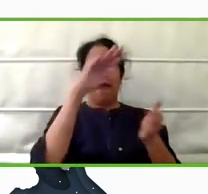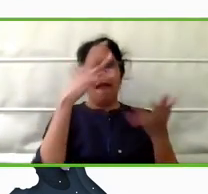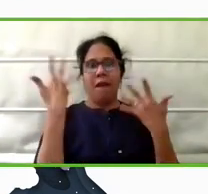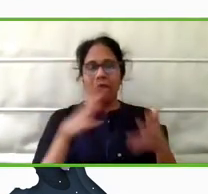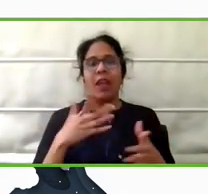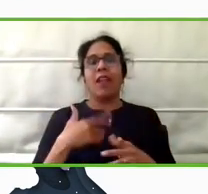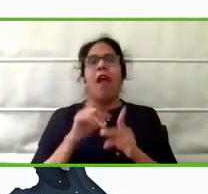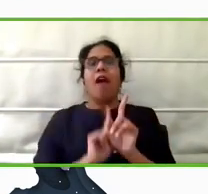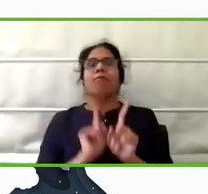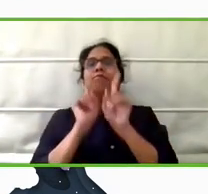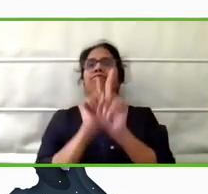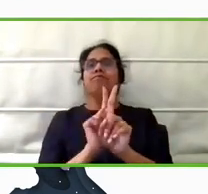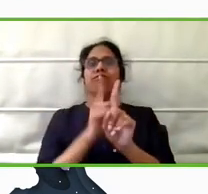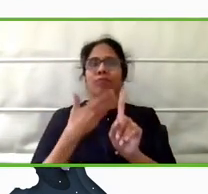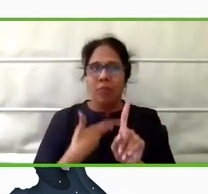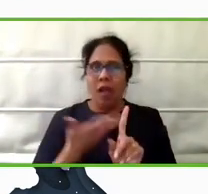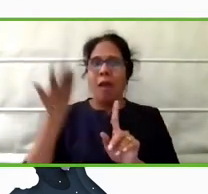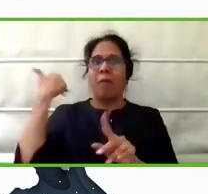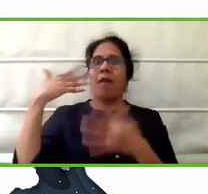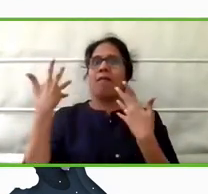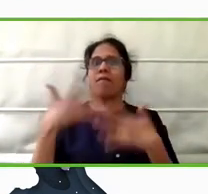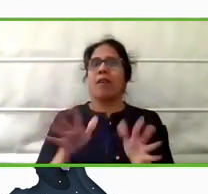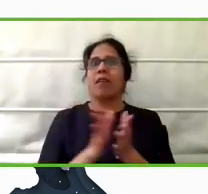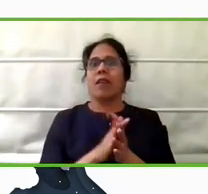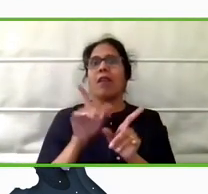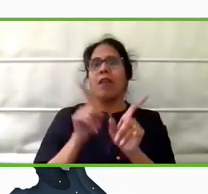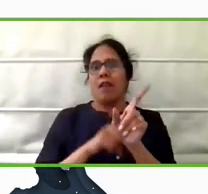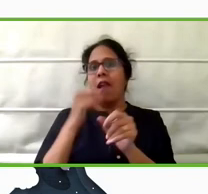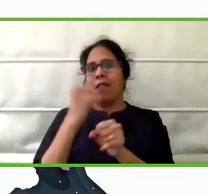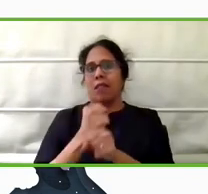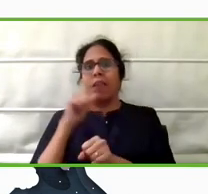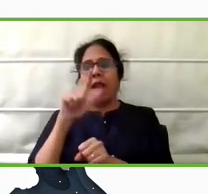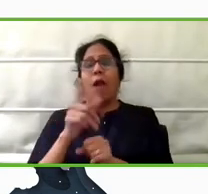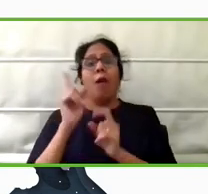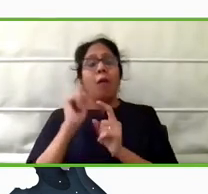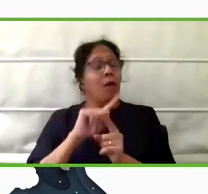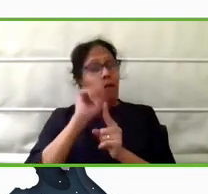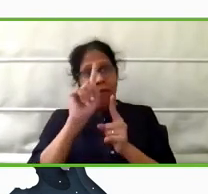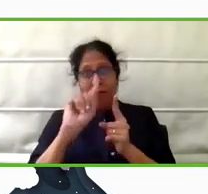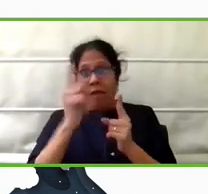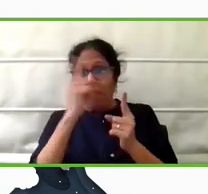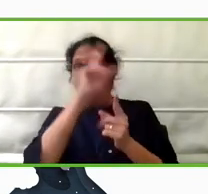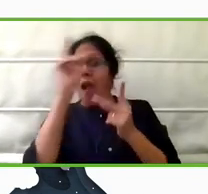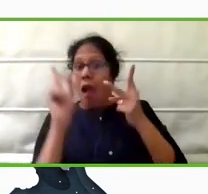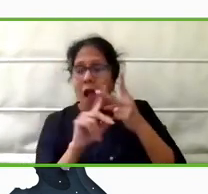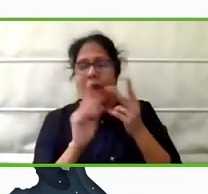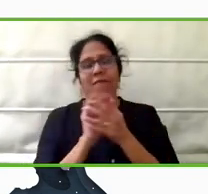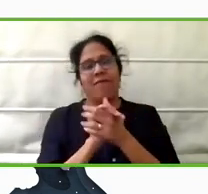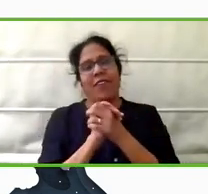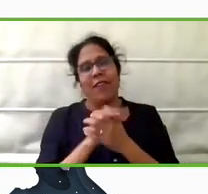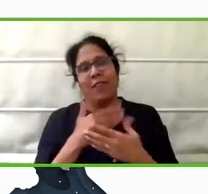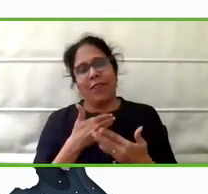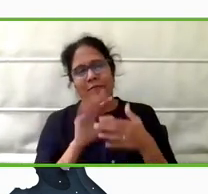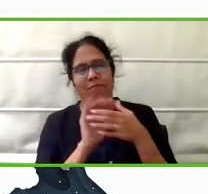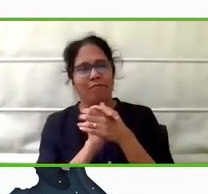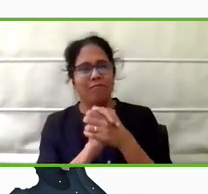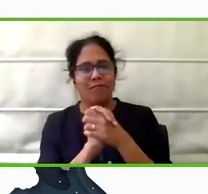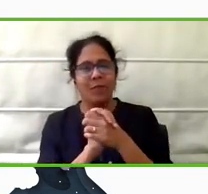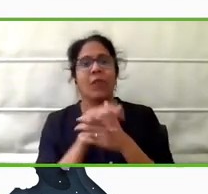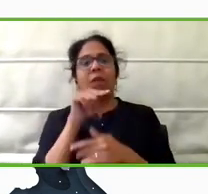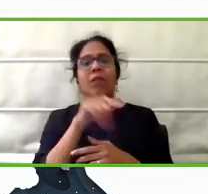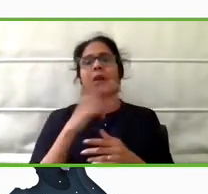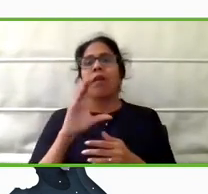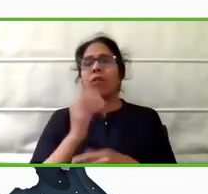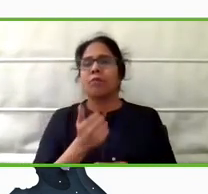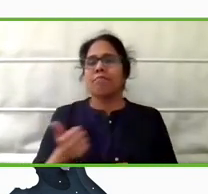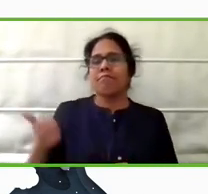at YGL. But more than that, he's of course a very dear friend and the chairman of Wipro, a role that